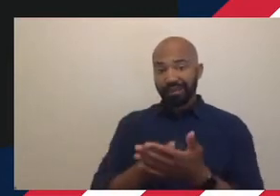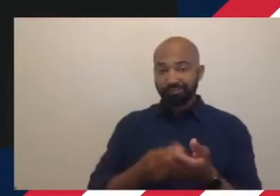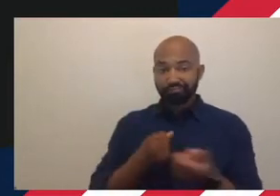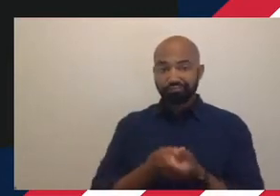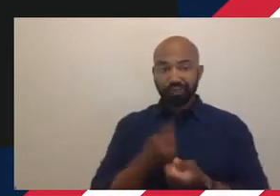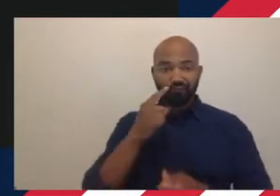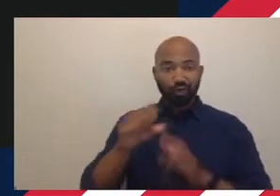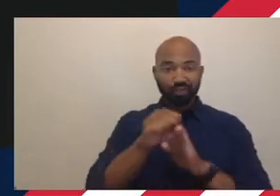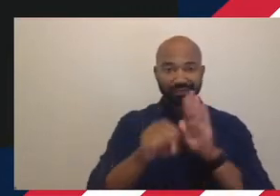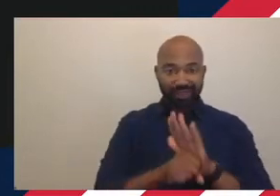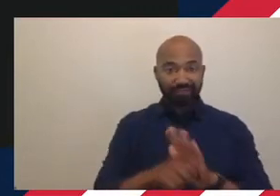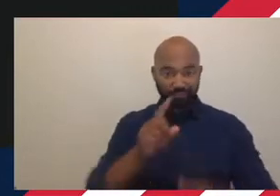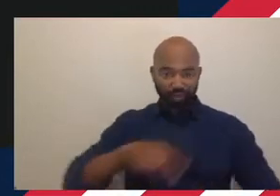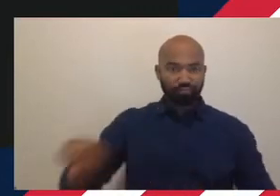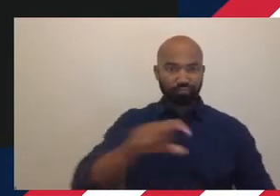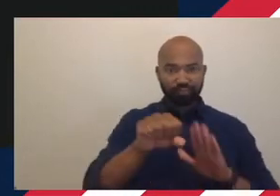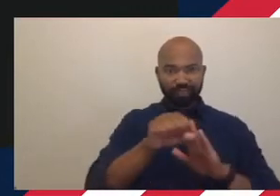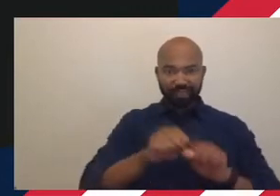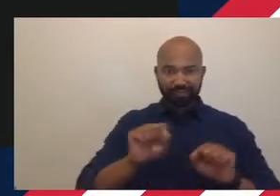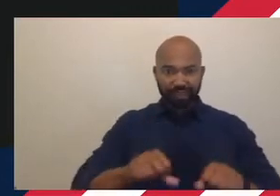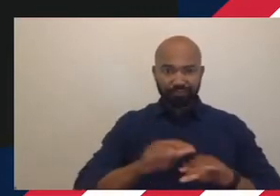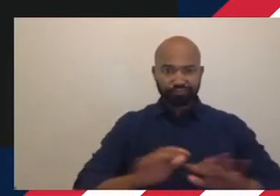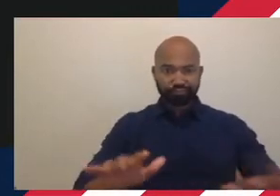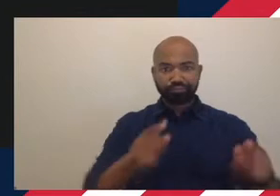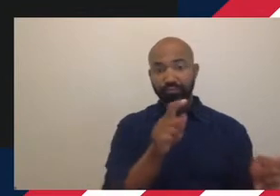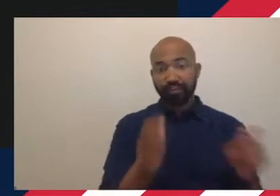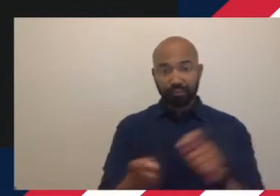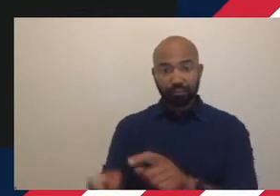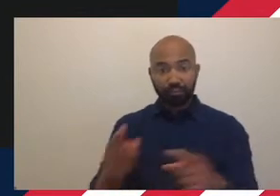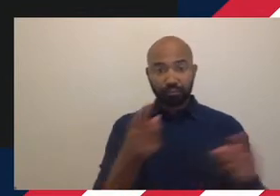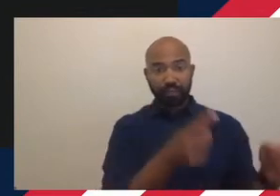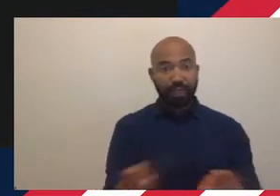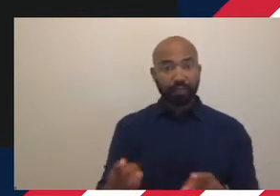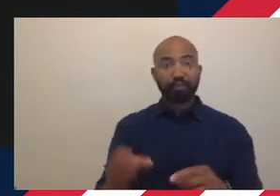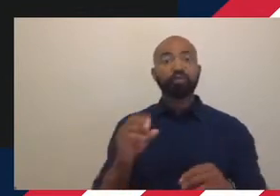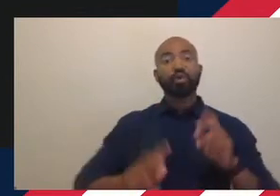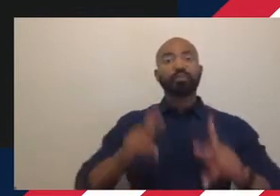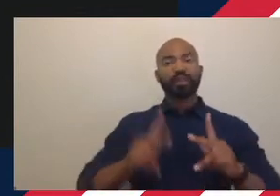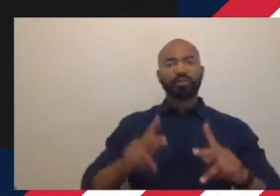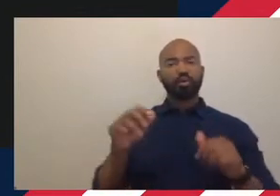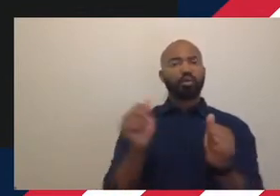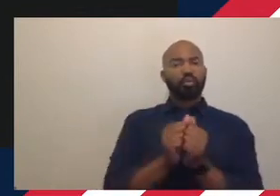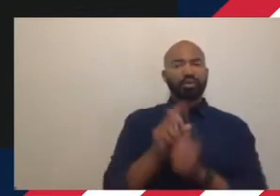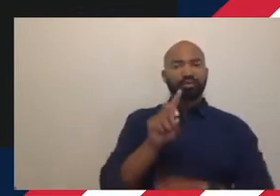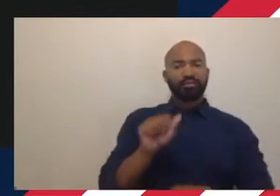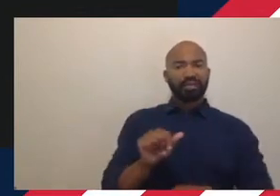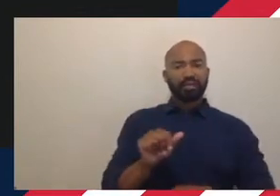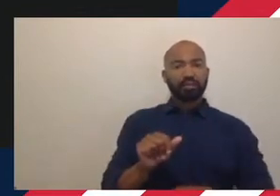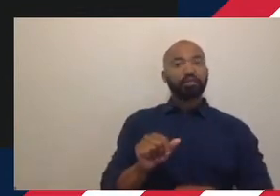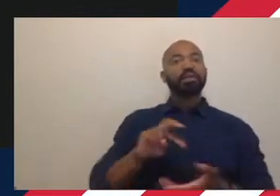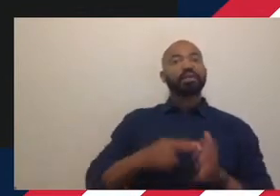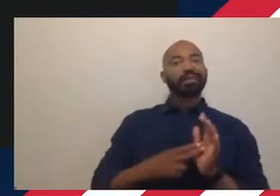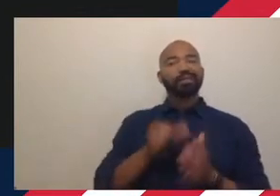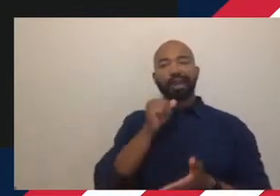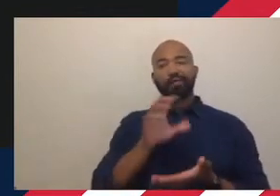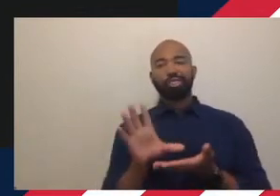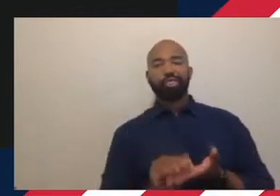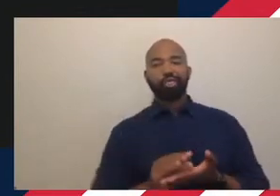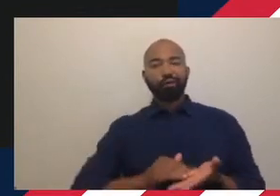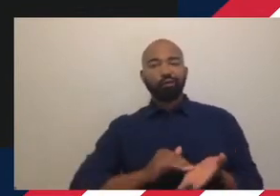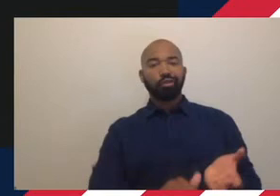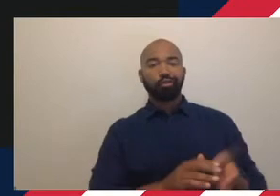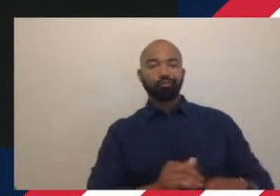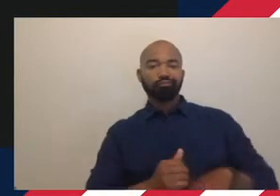changes happen, so that millions of people with disabilities are not disenfranchised during this election. Those